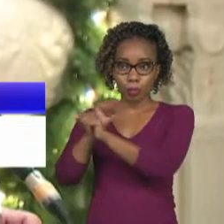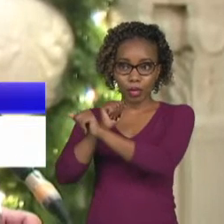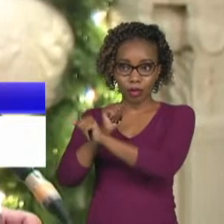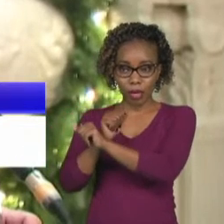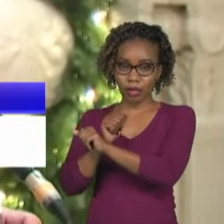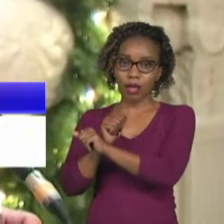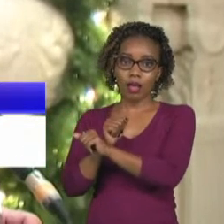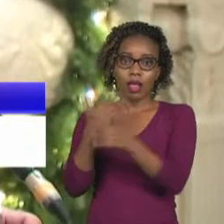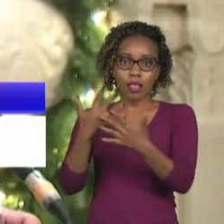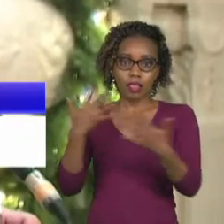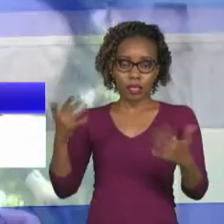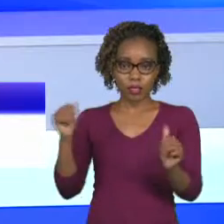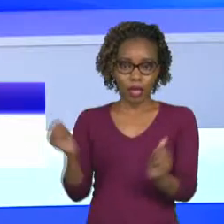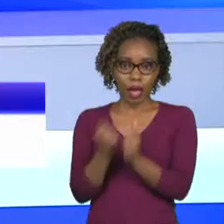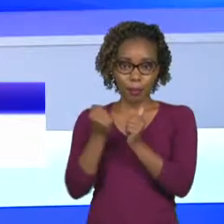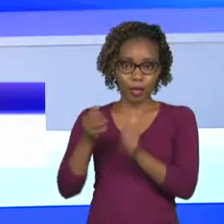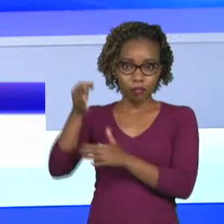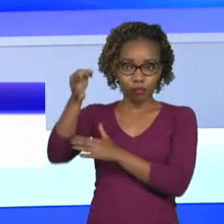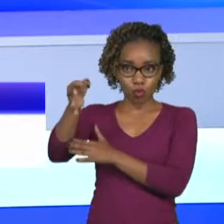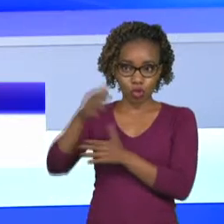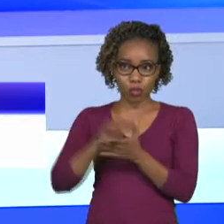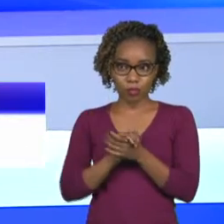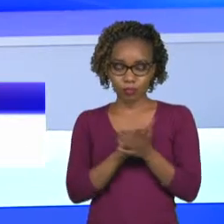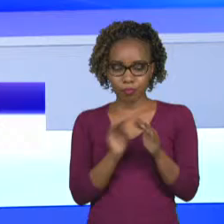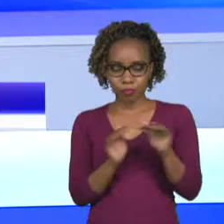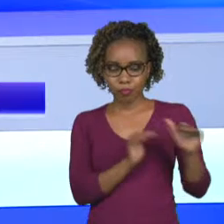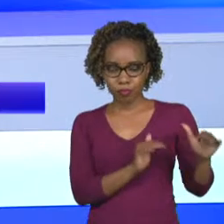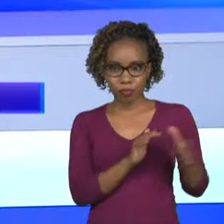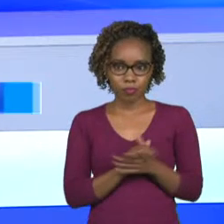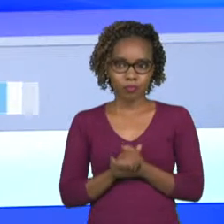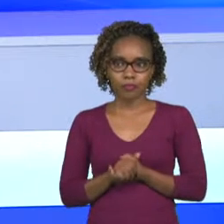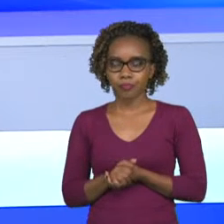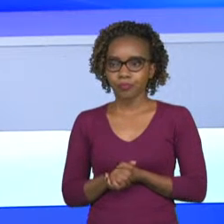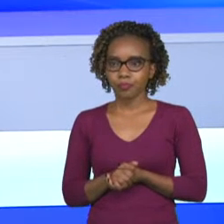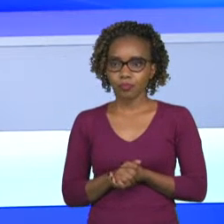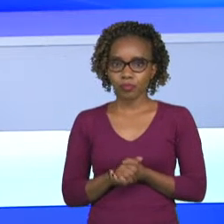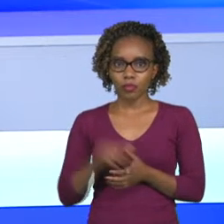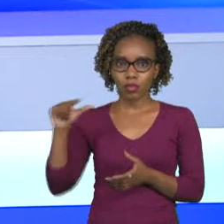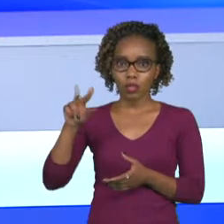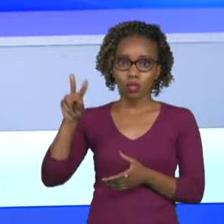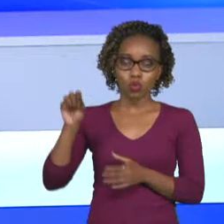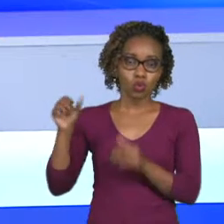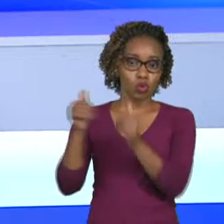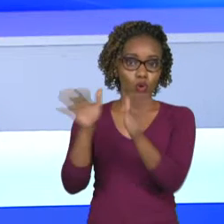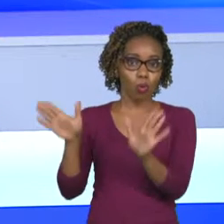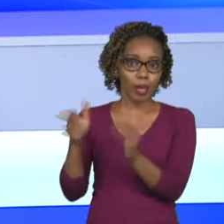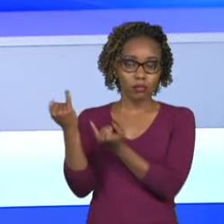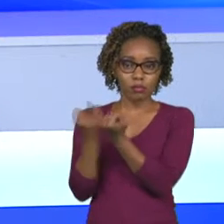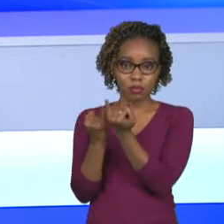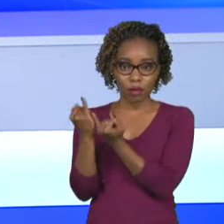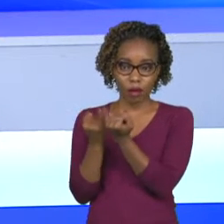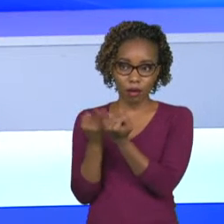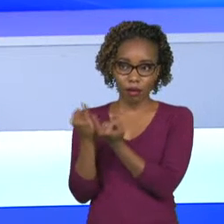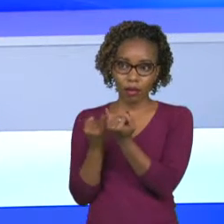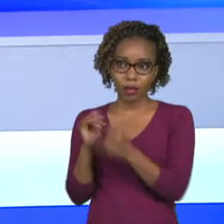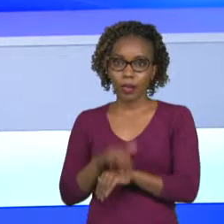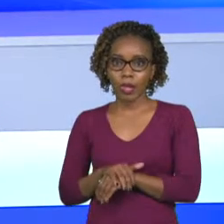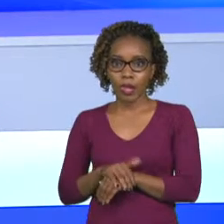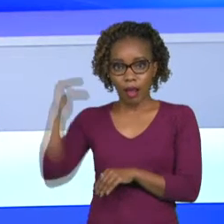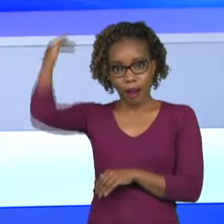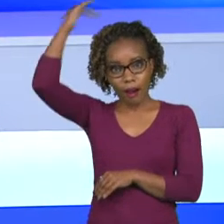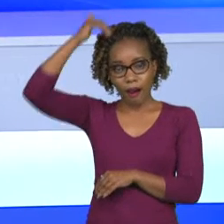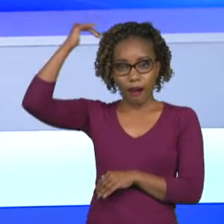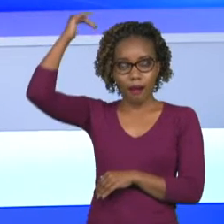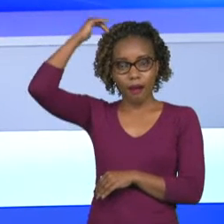from happening in the future. Moving on, Saudi King Salman opened the G20 summit on Saturday in a first for an Arab nation,